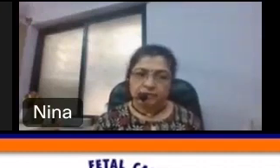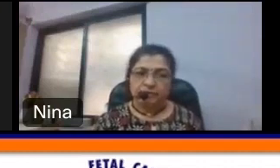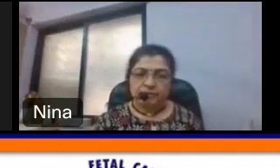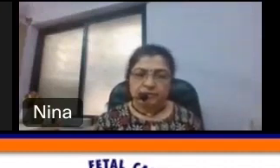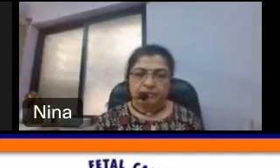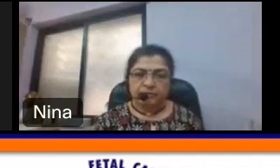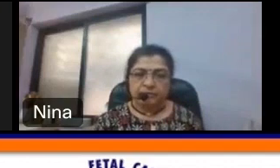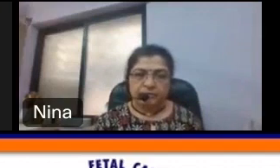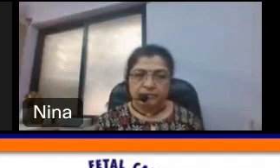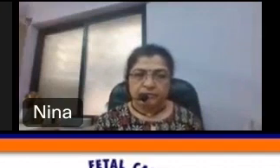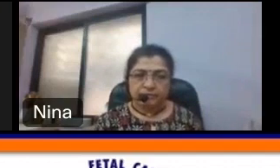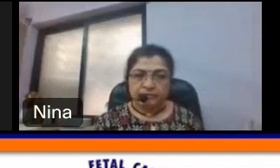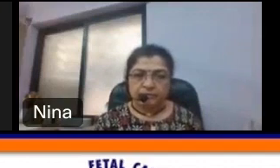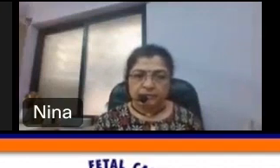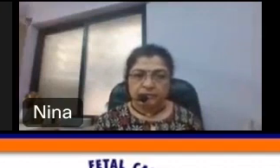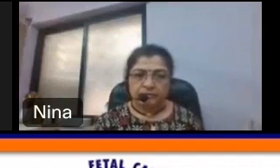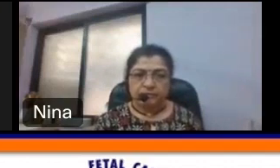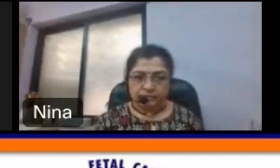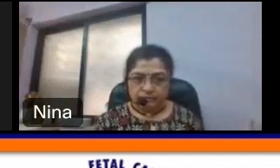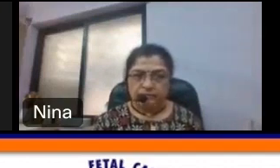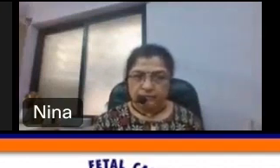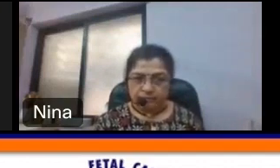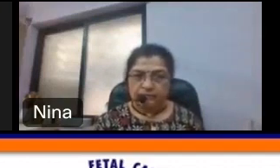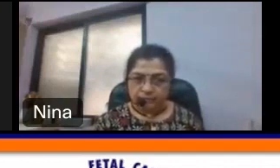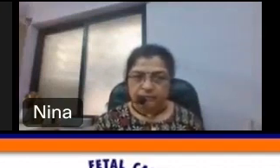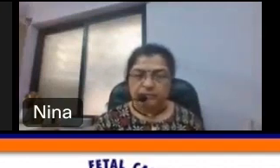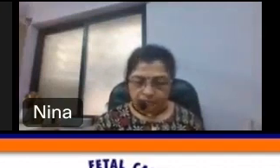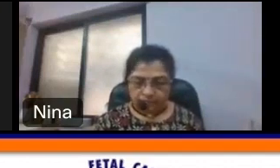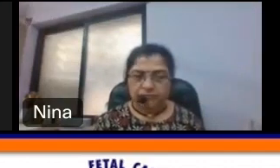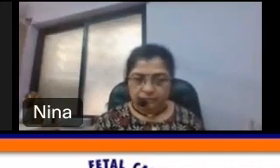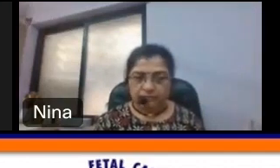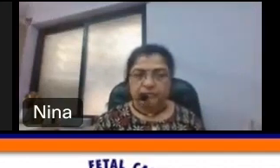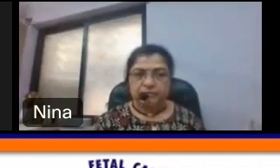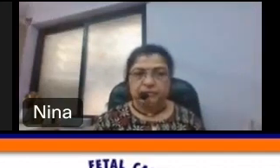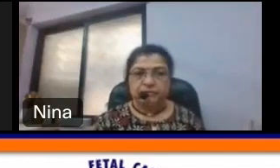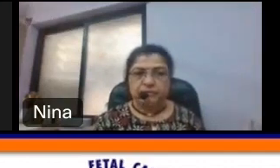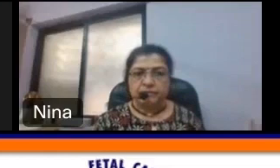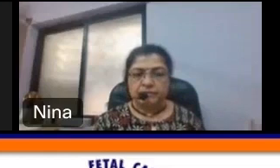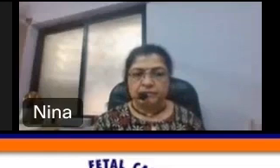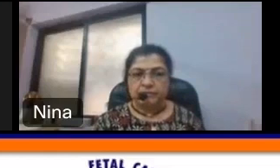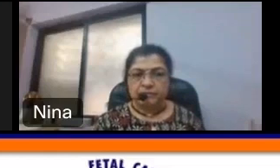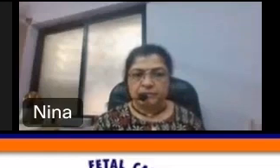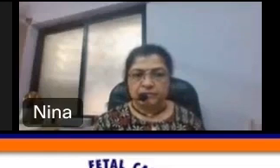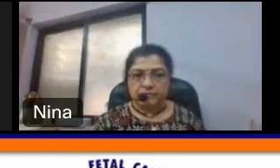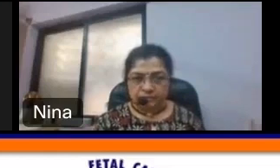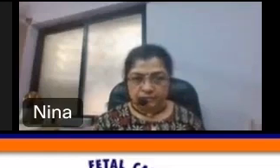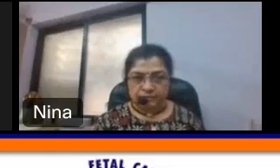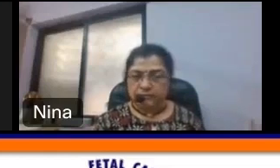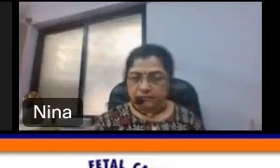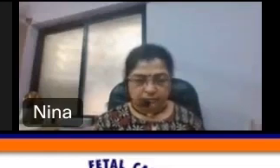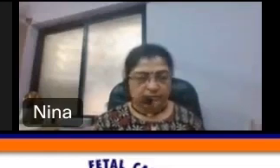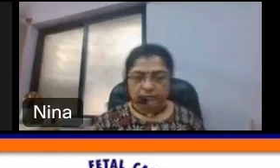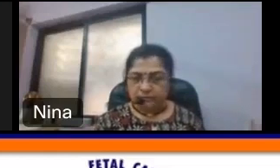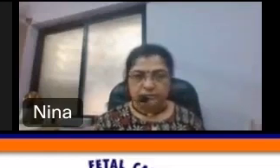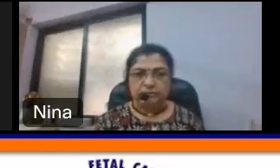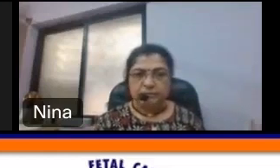your pregnancy that a baby has Down syndrome allows you to better prepare for it. In summary, Down syndrome is a condition and